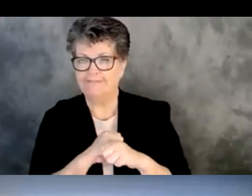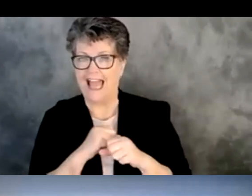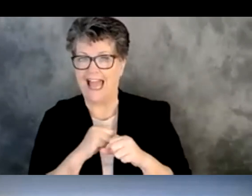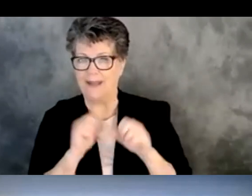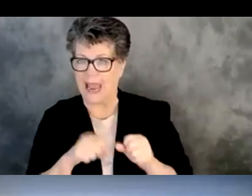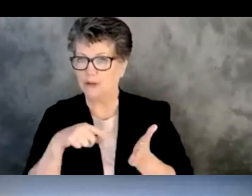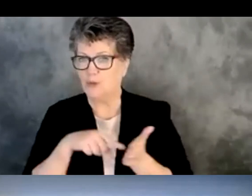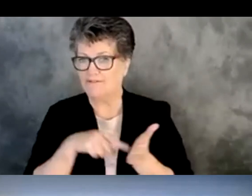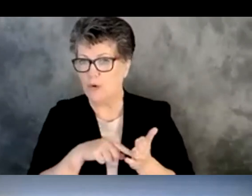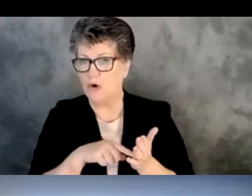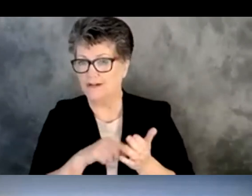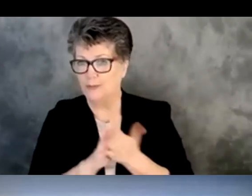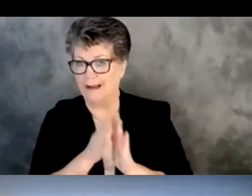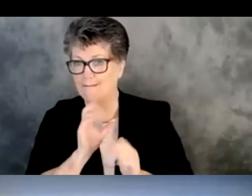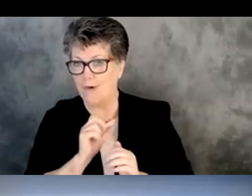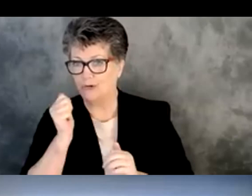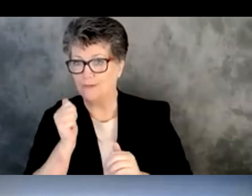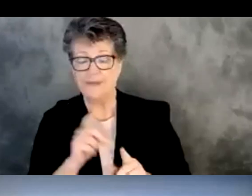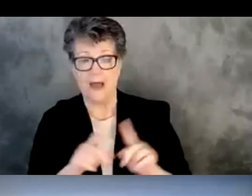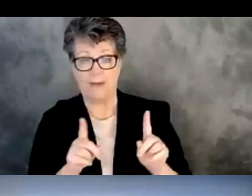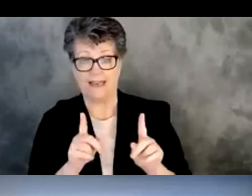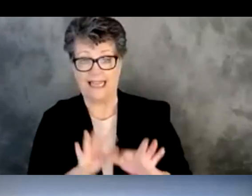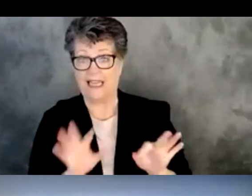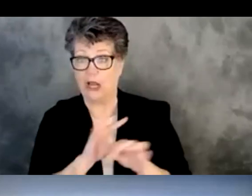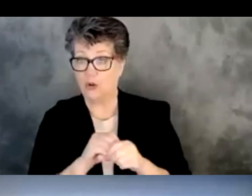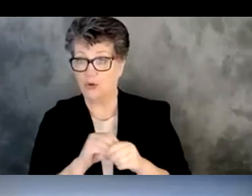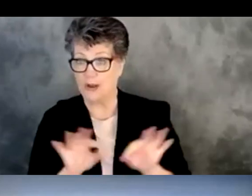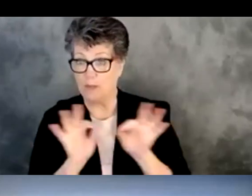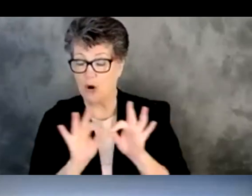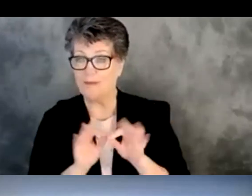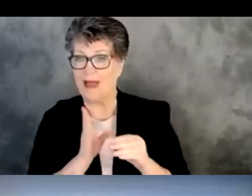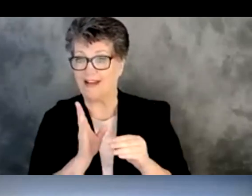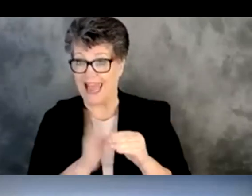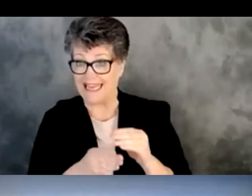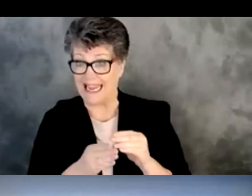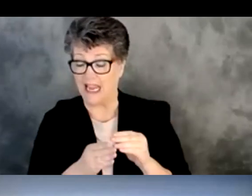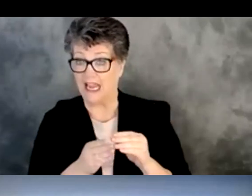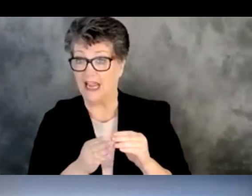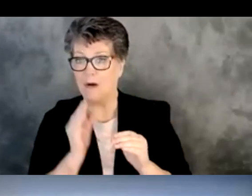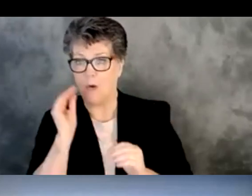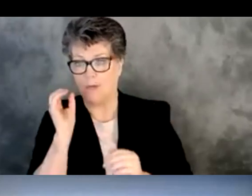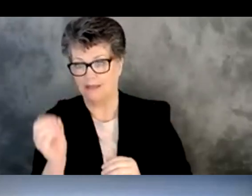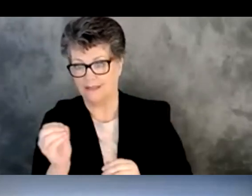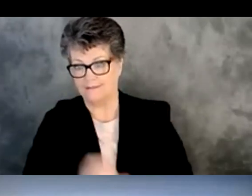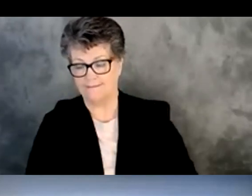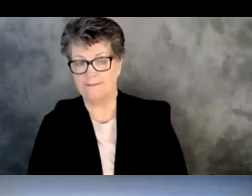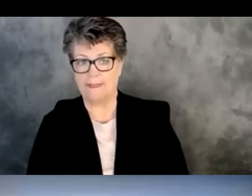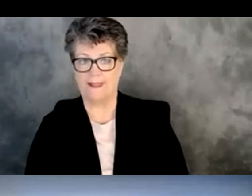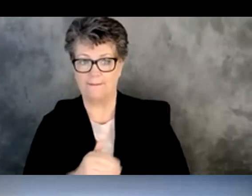but it also includes a very important goal of ending homelessness. If you could go to the next